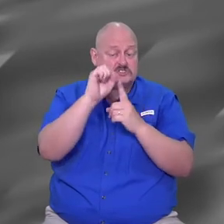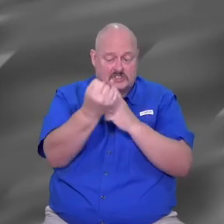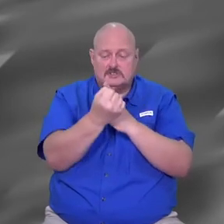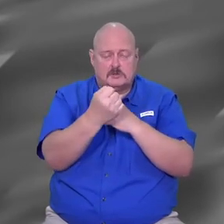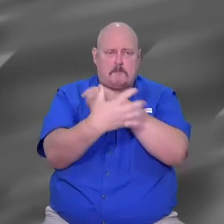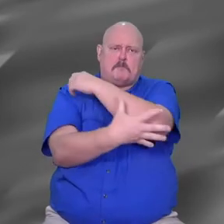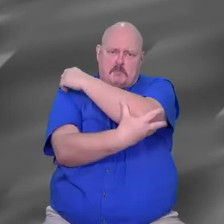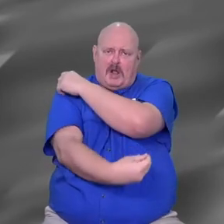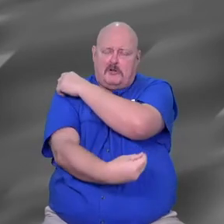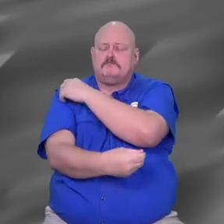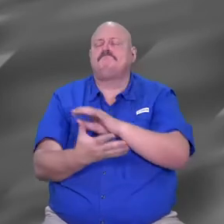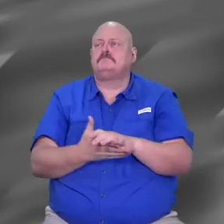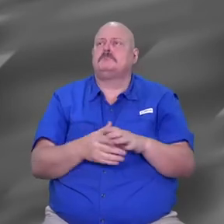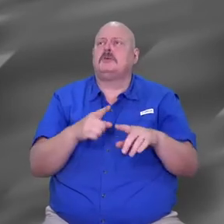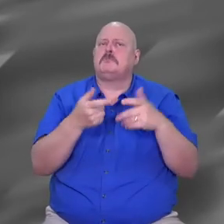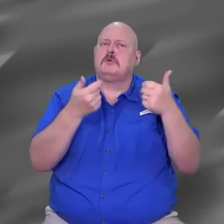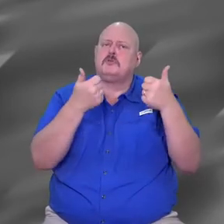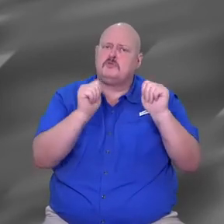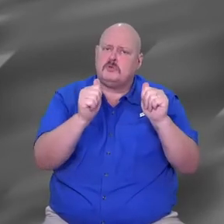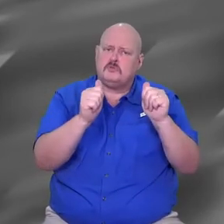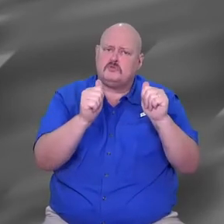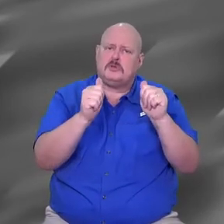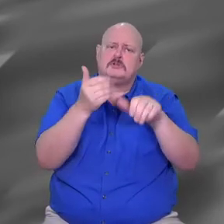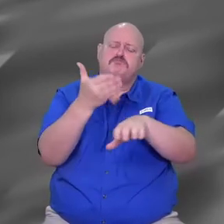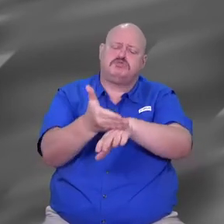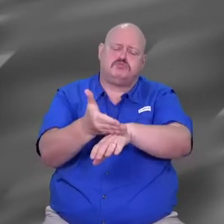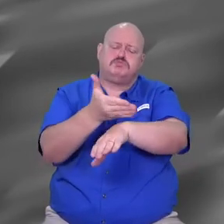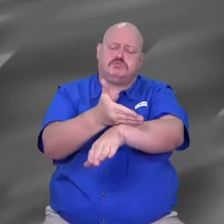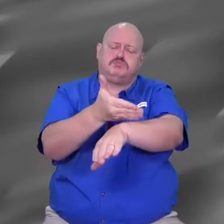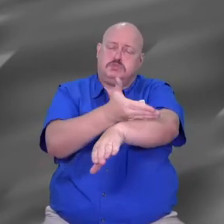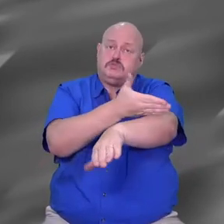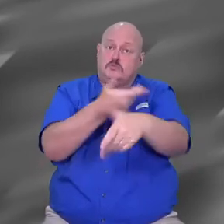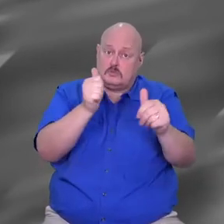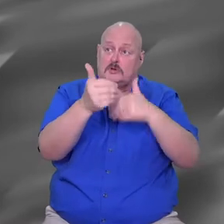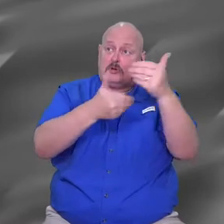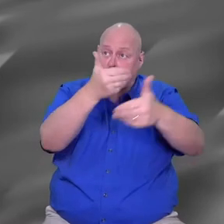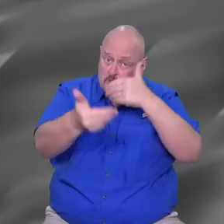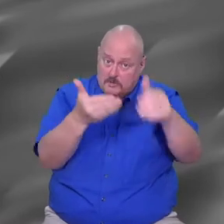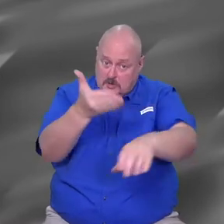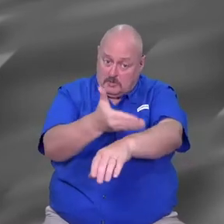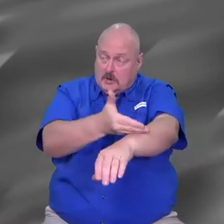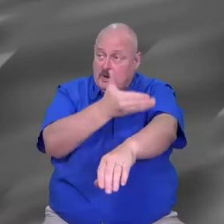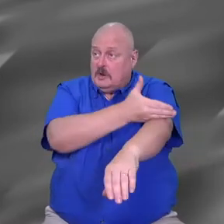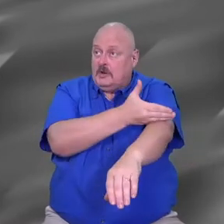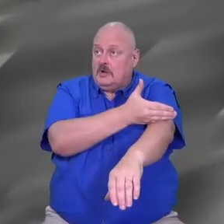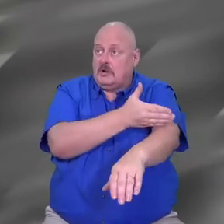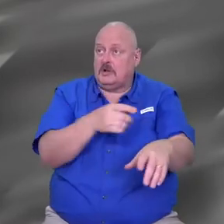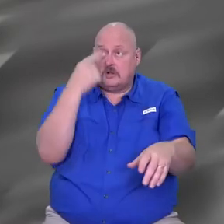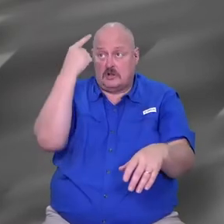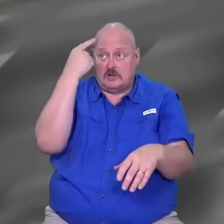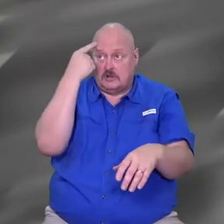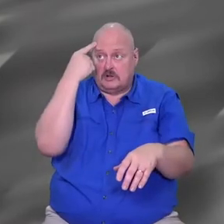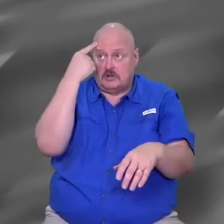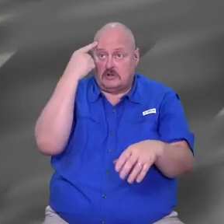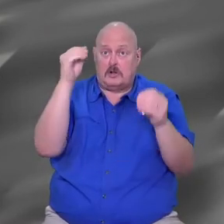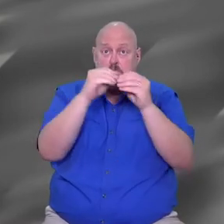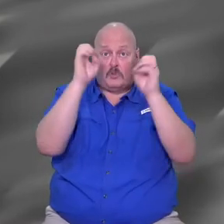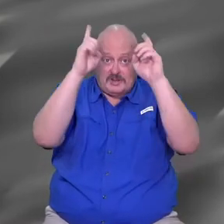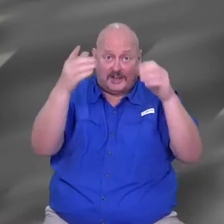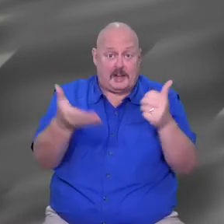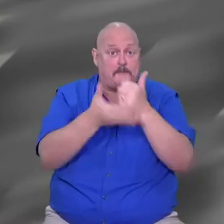poverty, but she was trying to claw her way out. And in the process of trying to claw her way out, she thought that receiving more education would